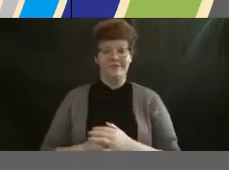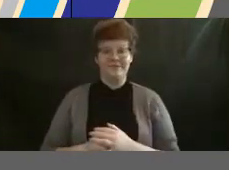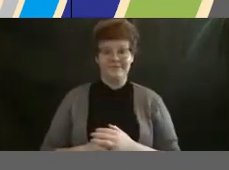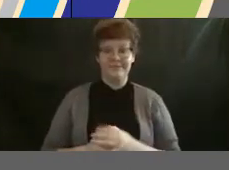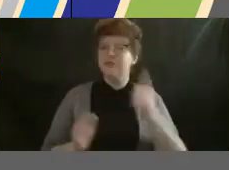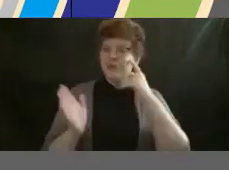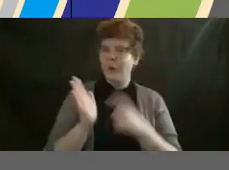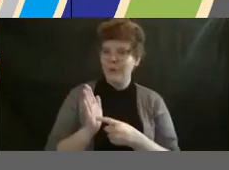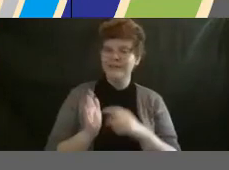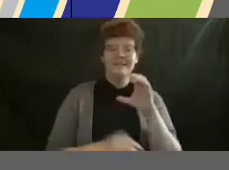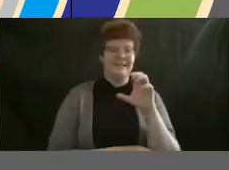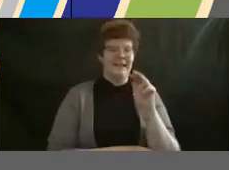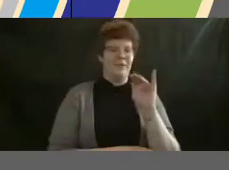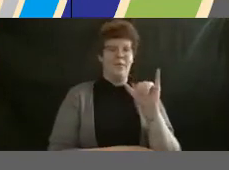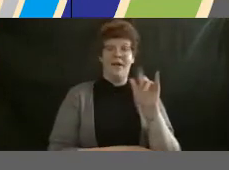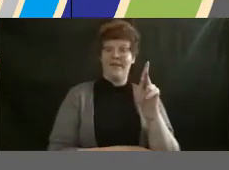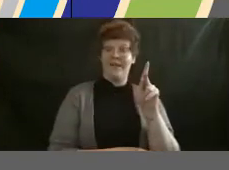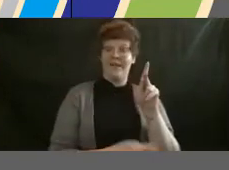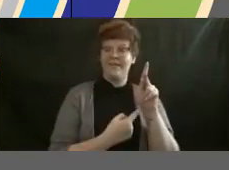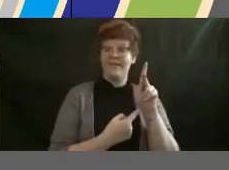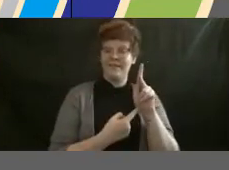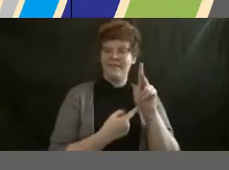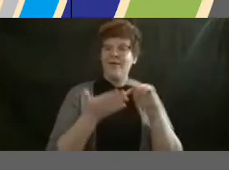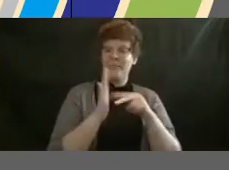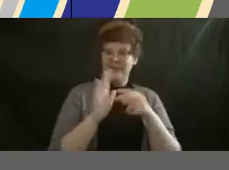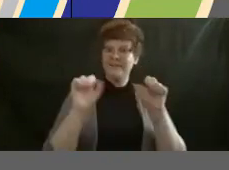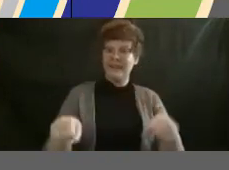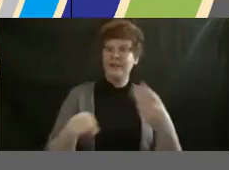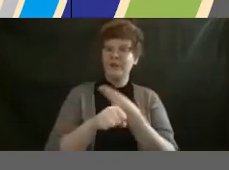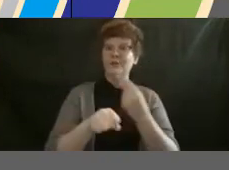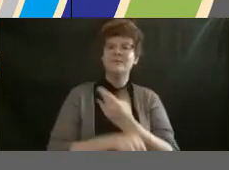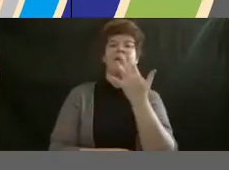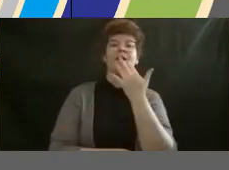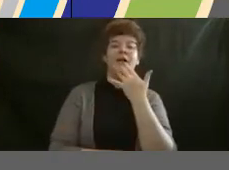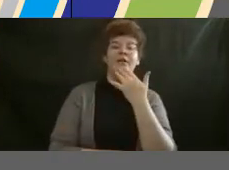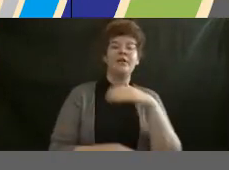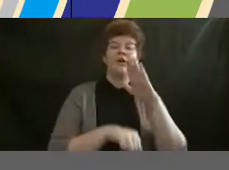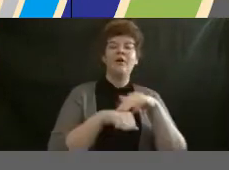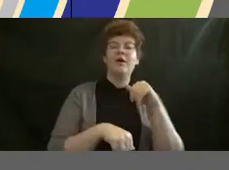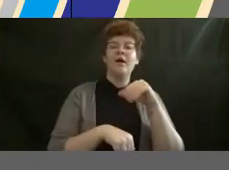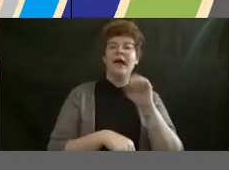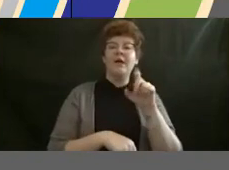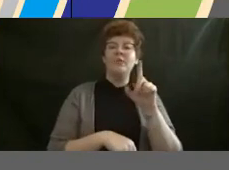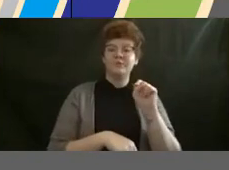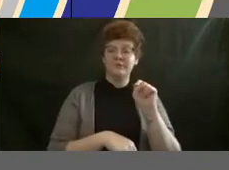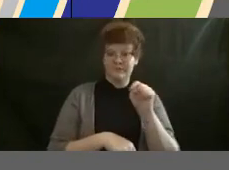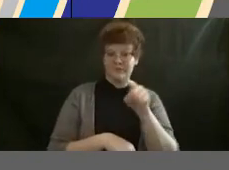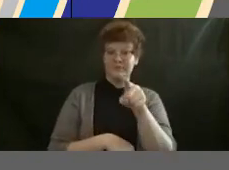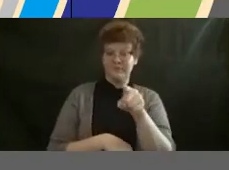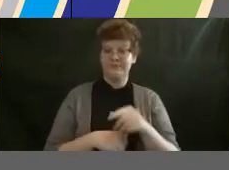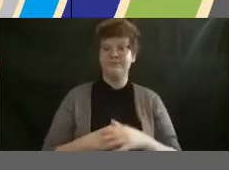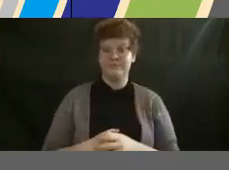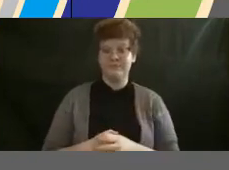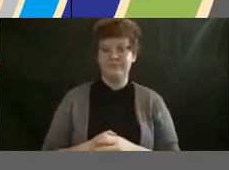working in CMYK, I can use my color callouts, which is what we're going to use quite extensively in this lesson